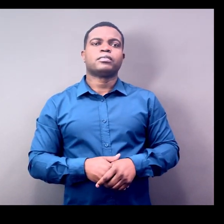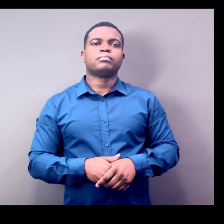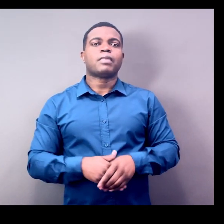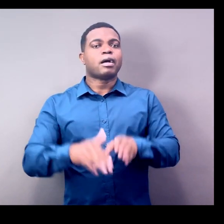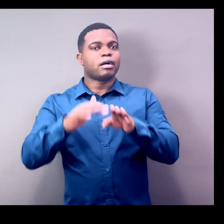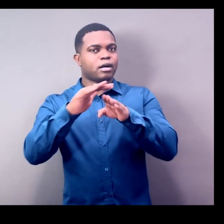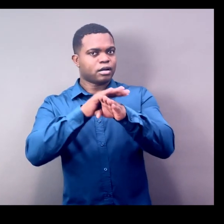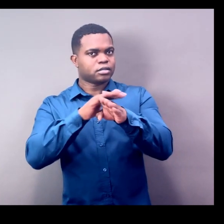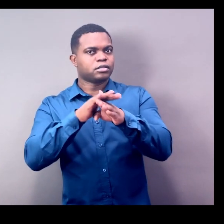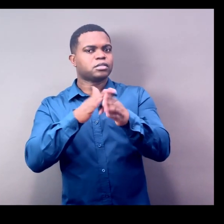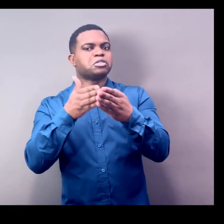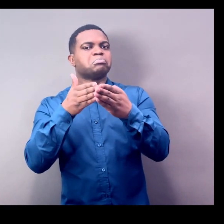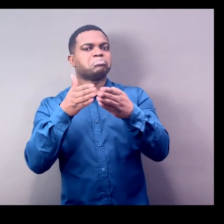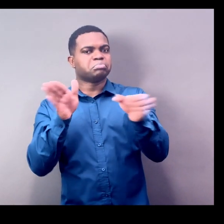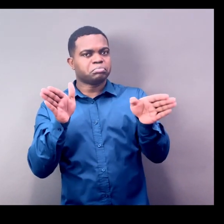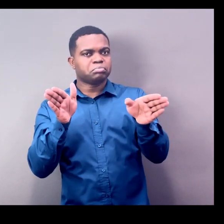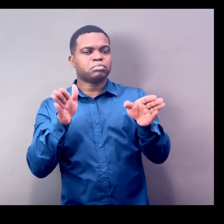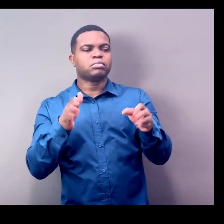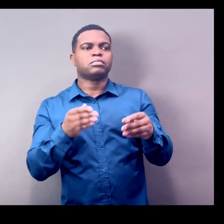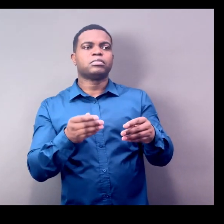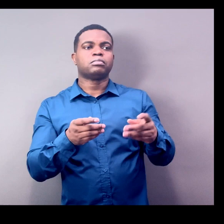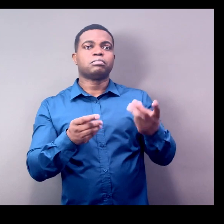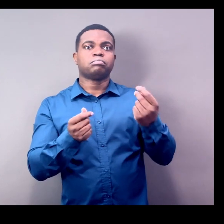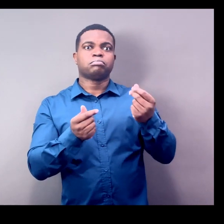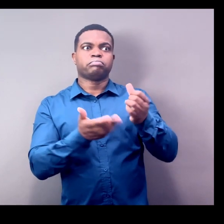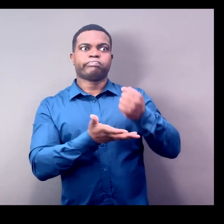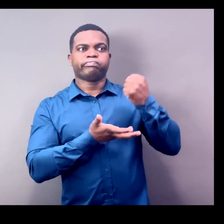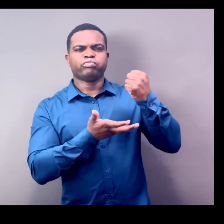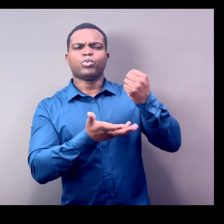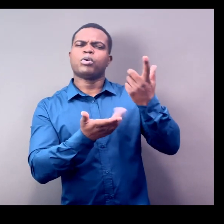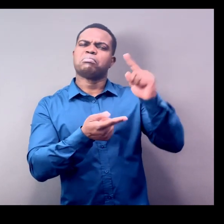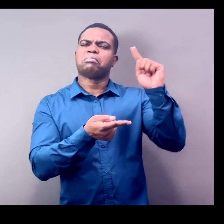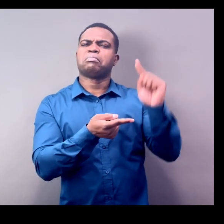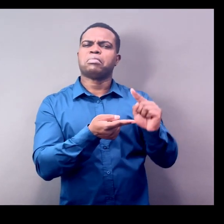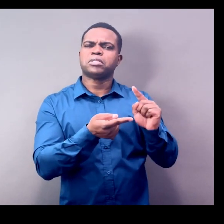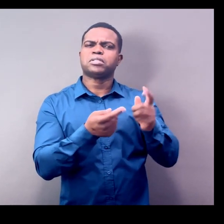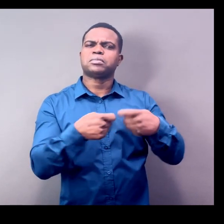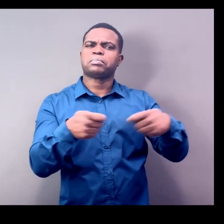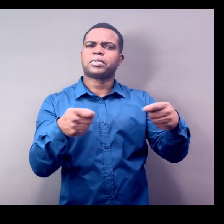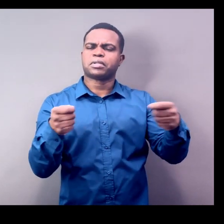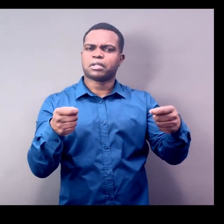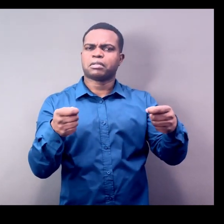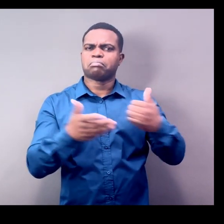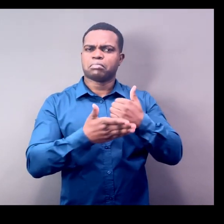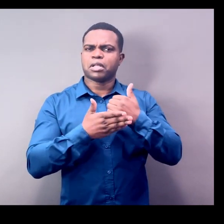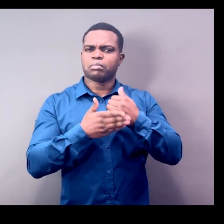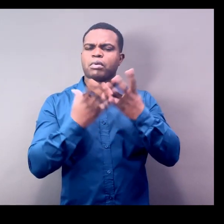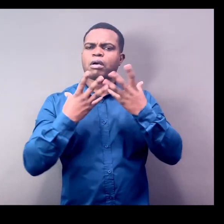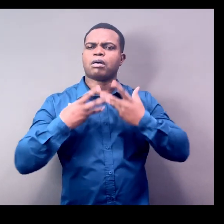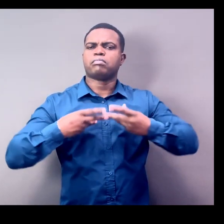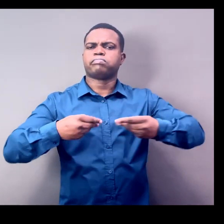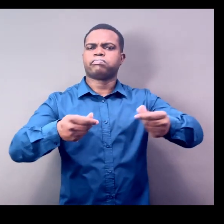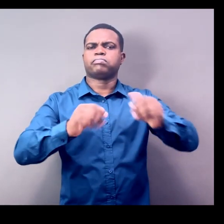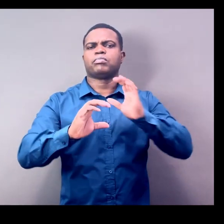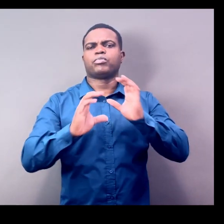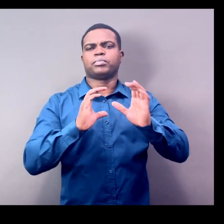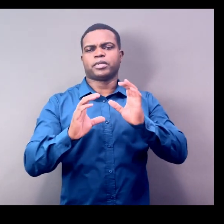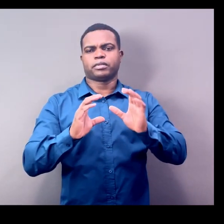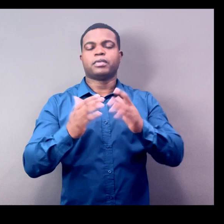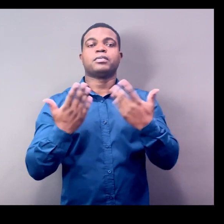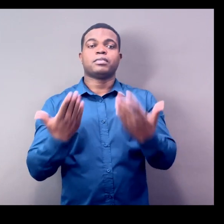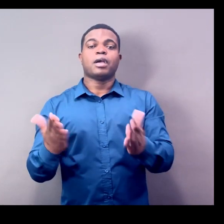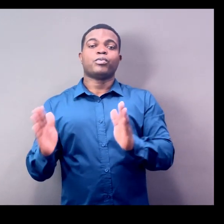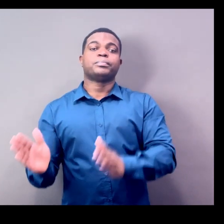convenience, accessibility, cost efficiency, and so on. So let's talk